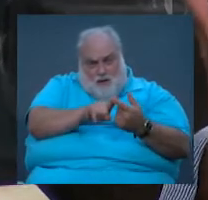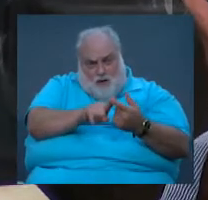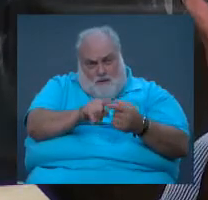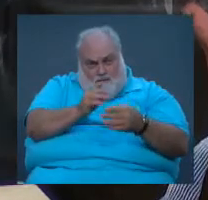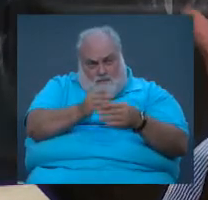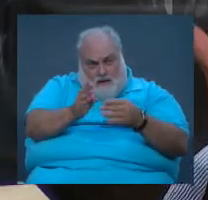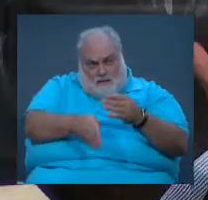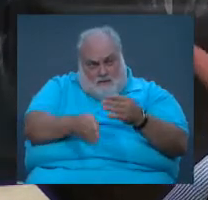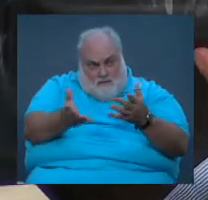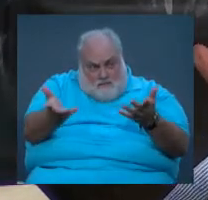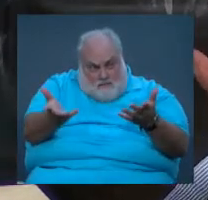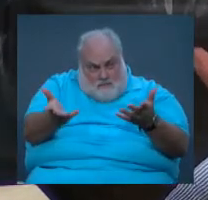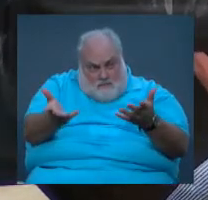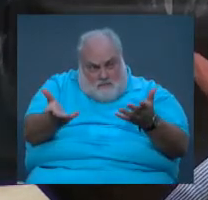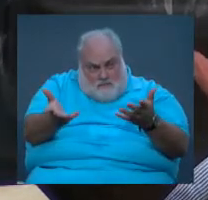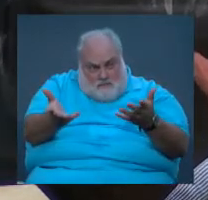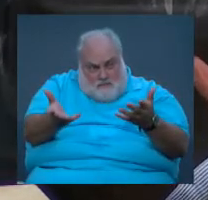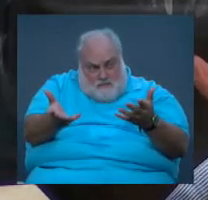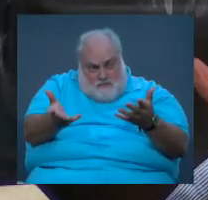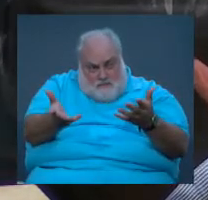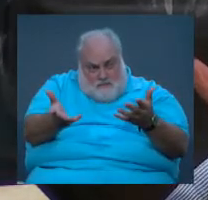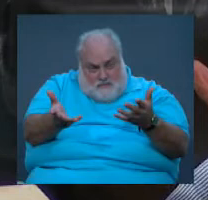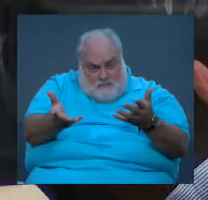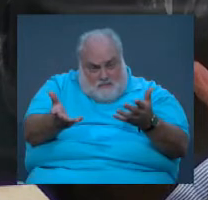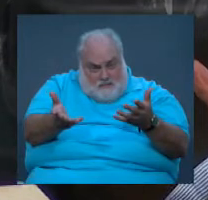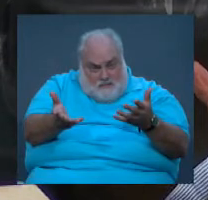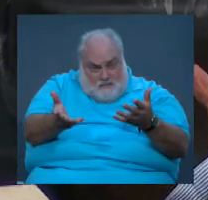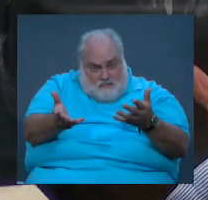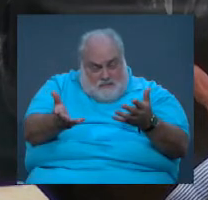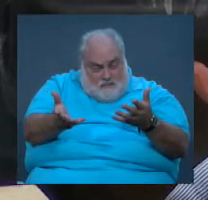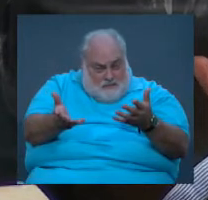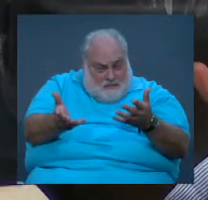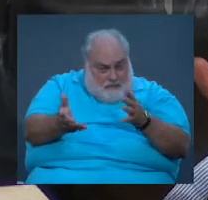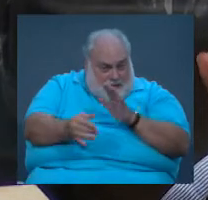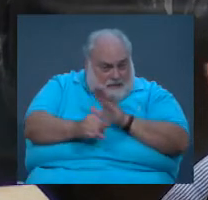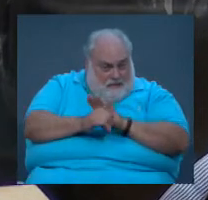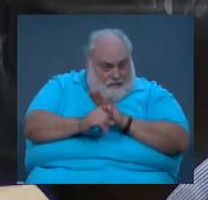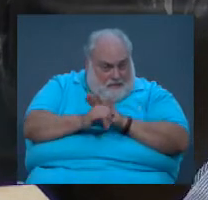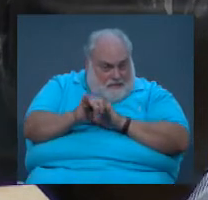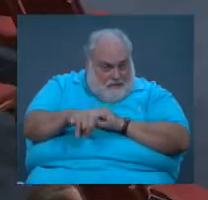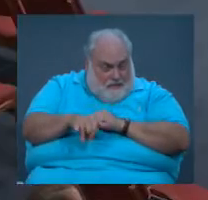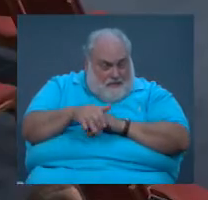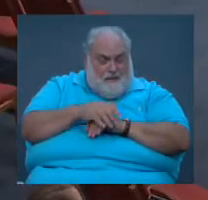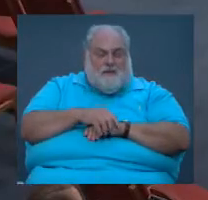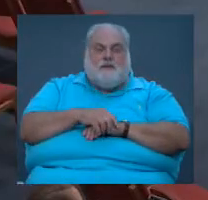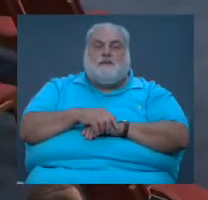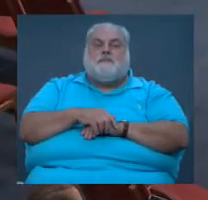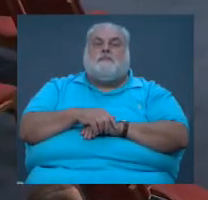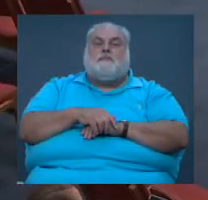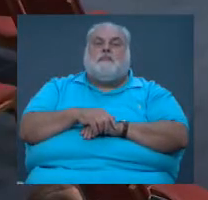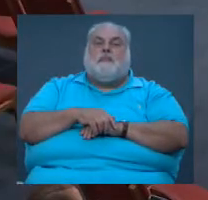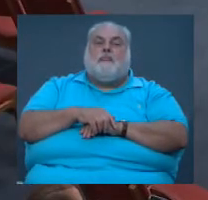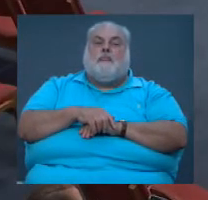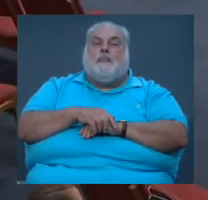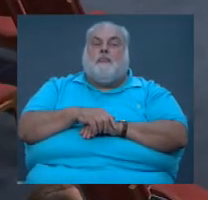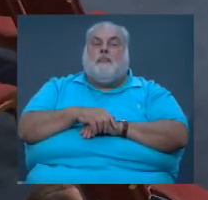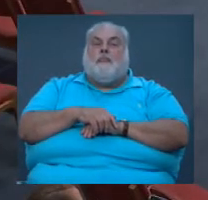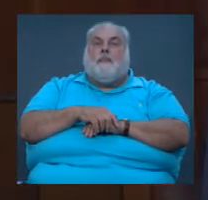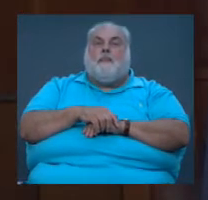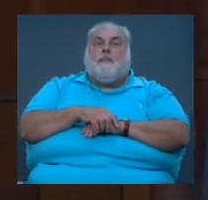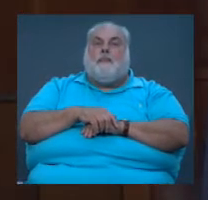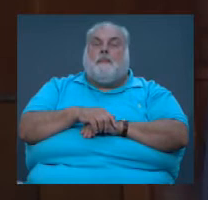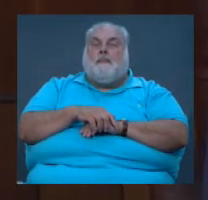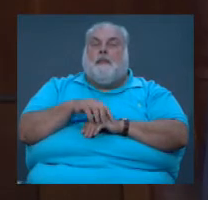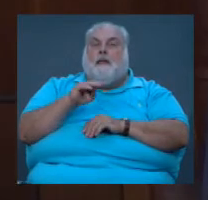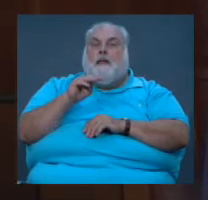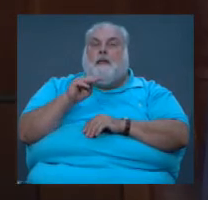finish? I believe in calling a spade a spade. Yes, ma'am. So we asked